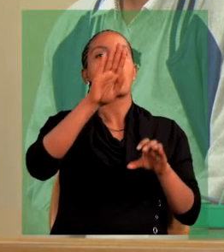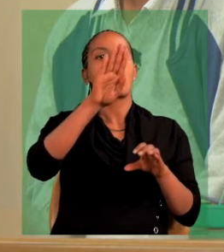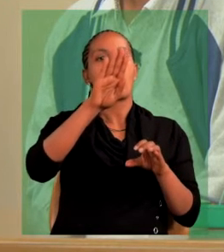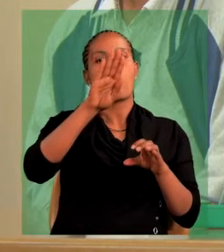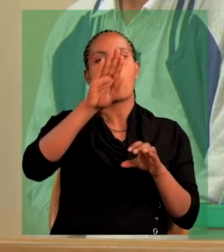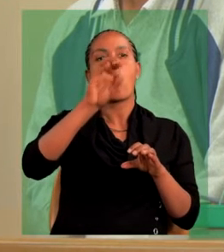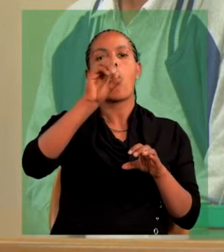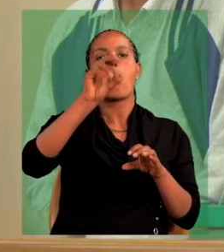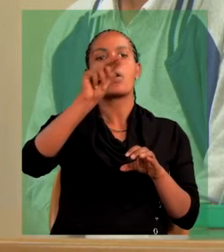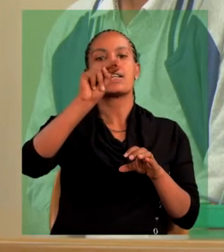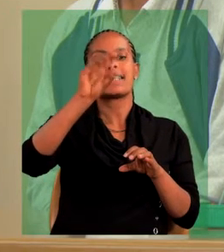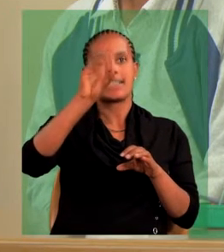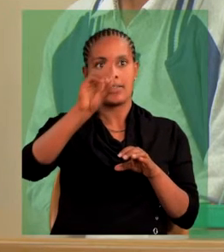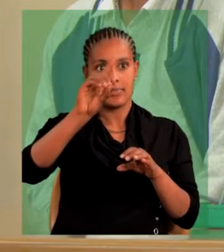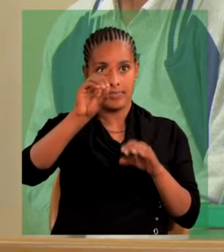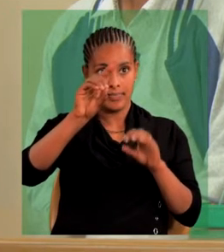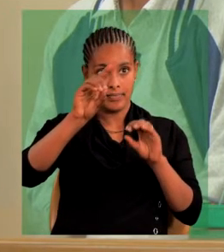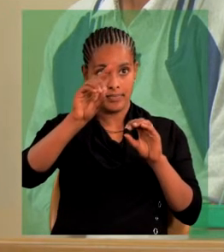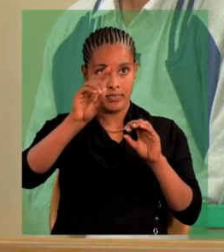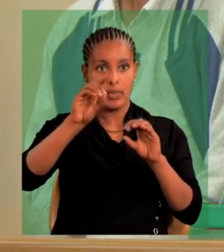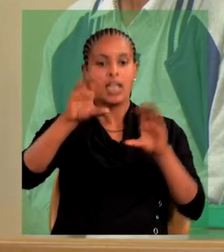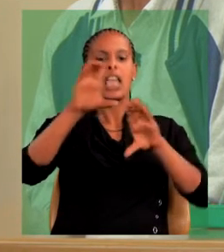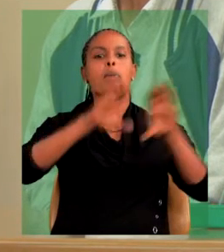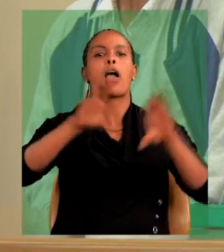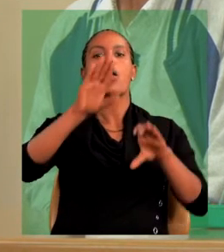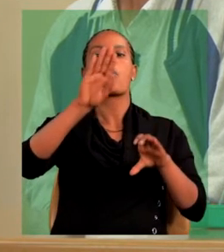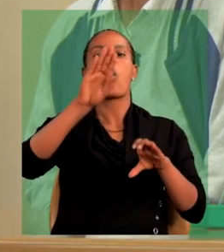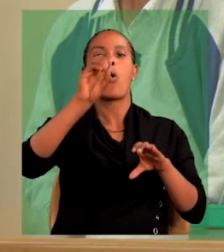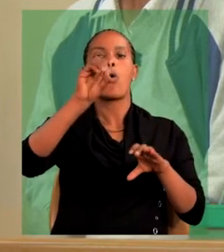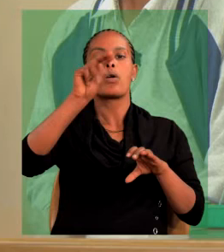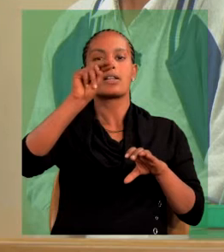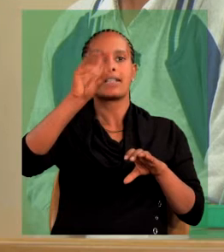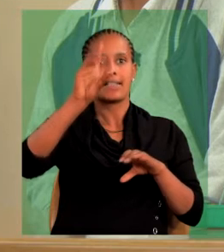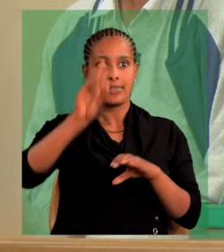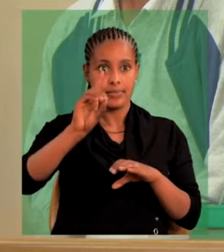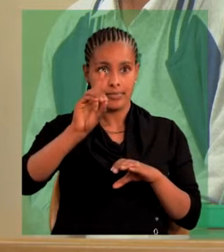joints bonds, chemical bonds.